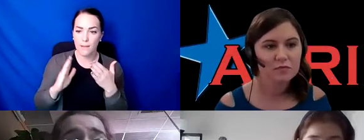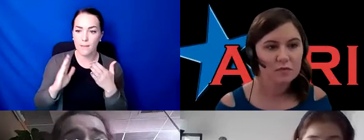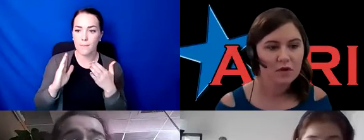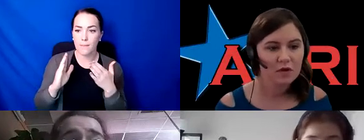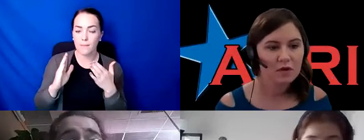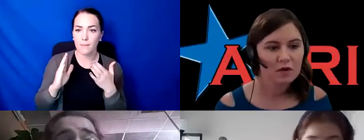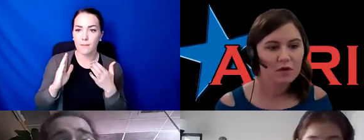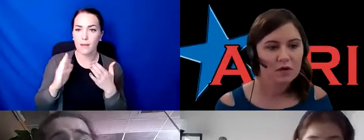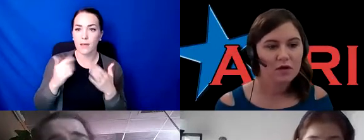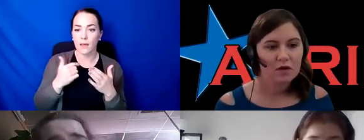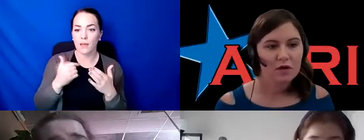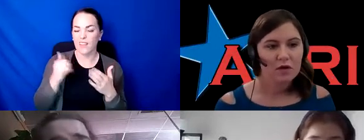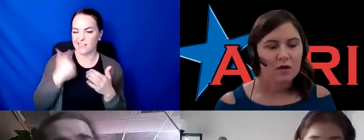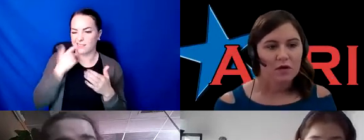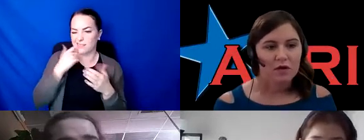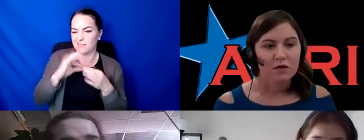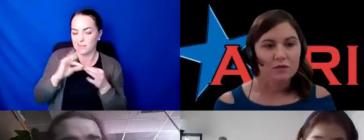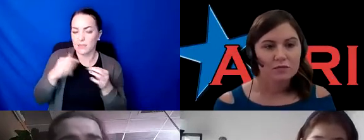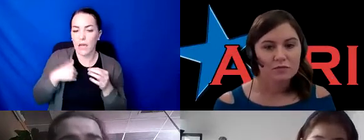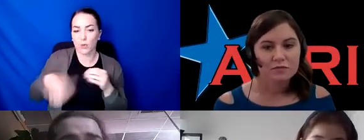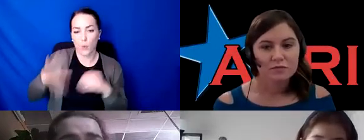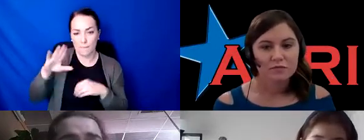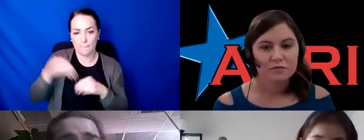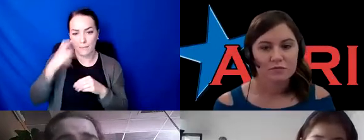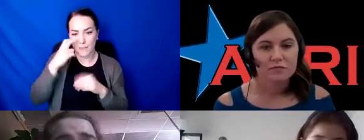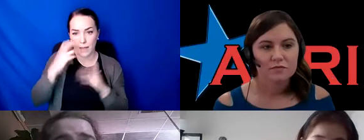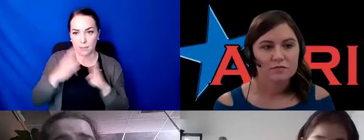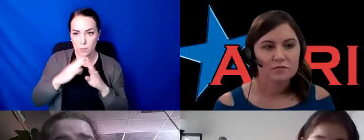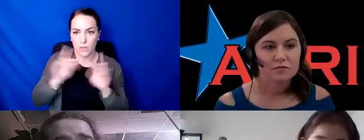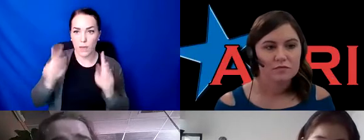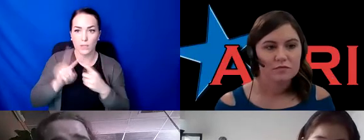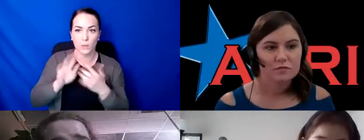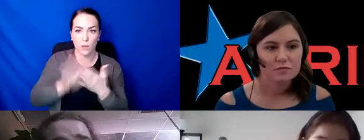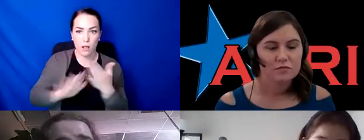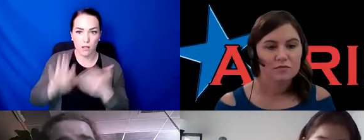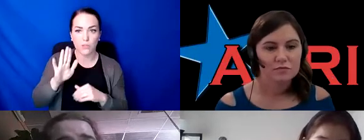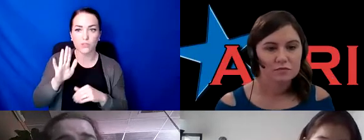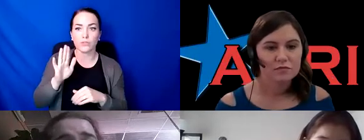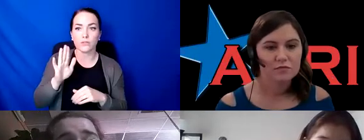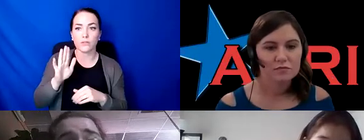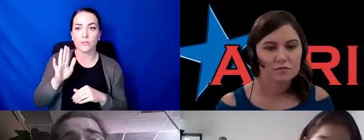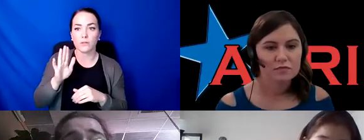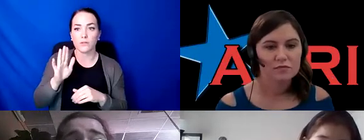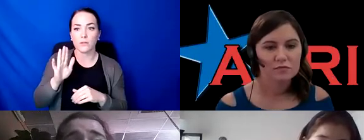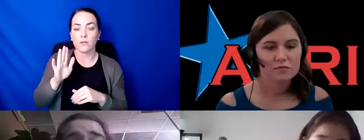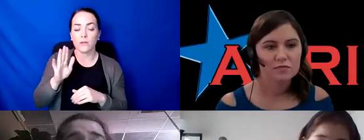grew up in the blind community, but then when I went to college, it was very different, very closed. Like the people weren't just